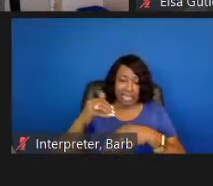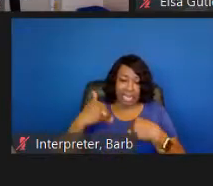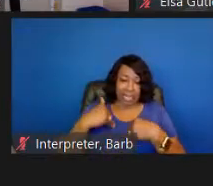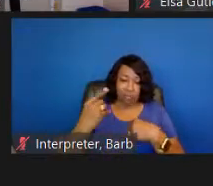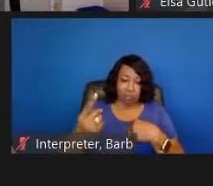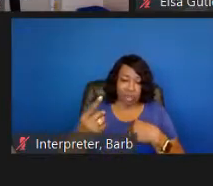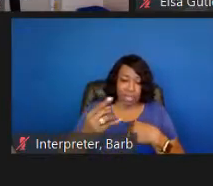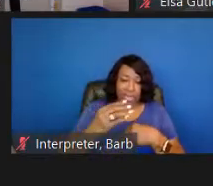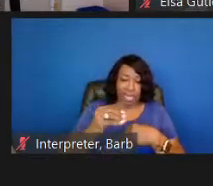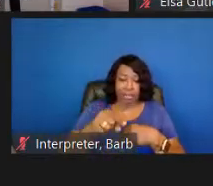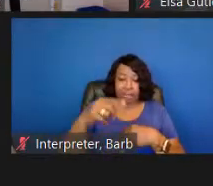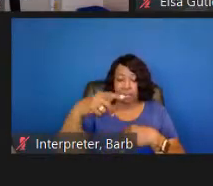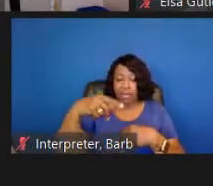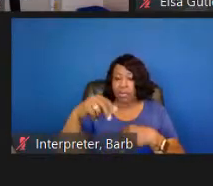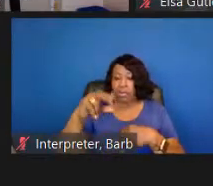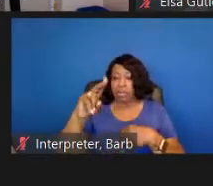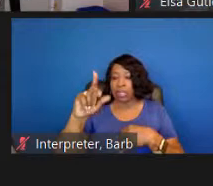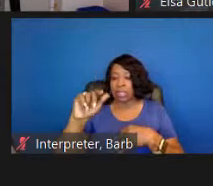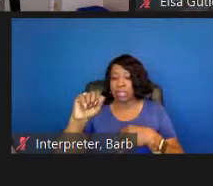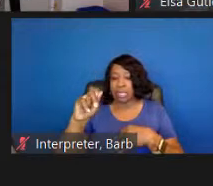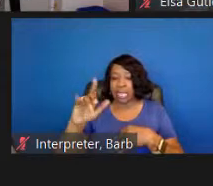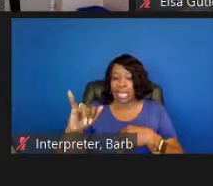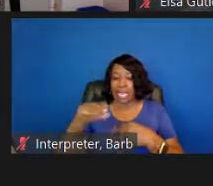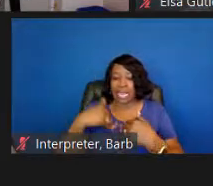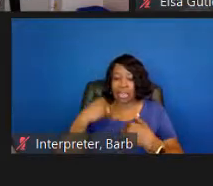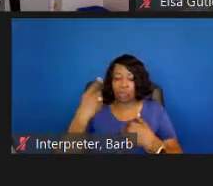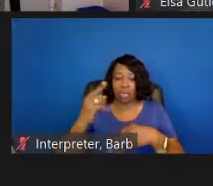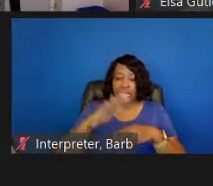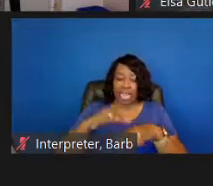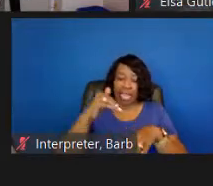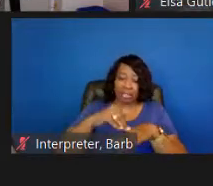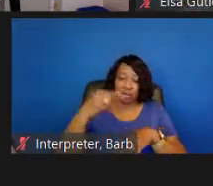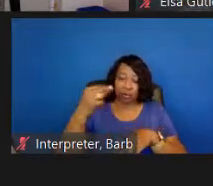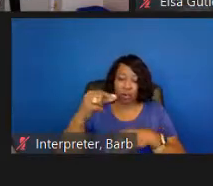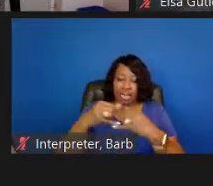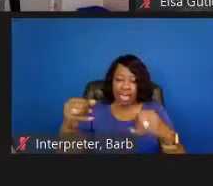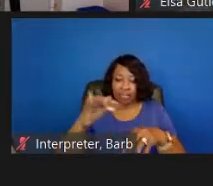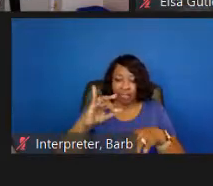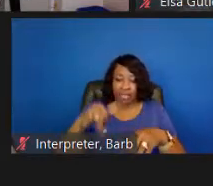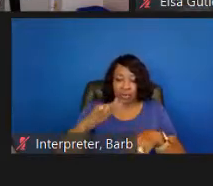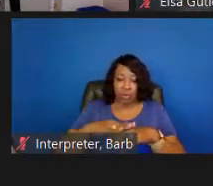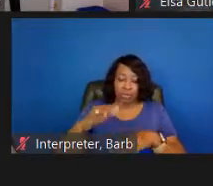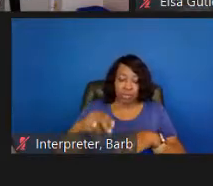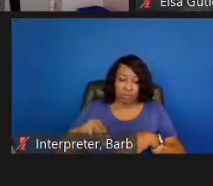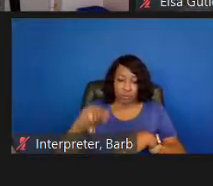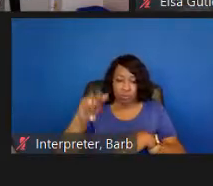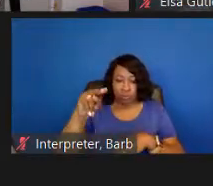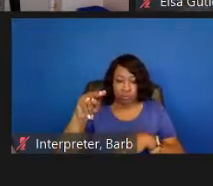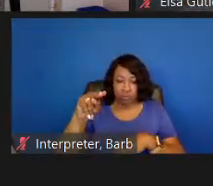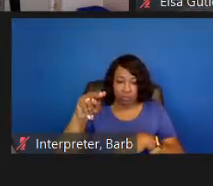the Green Line, and that's on the north side. So that's the total of 19